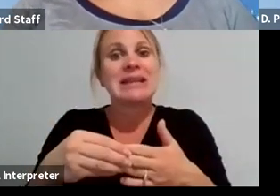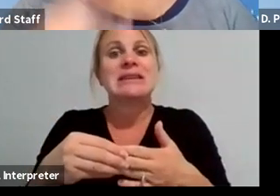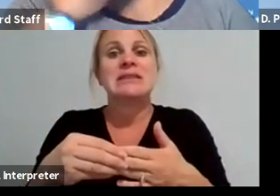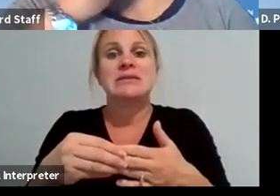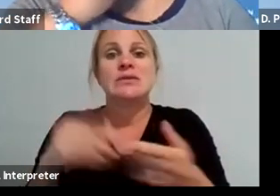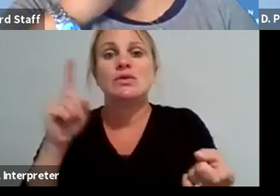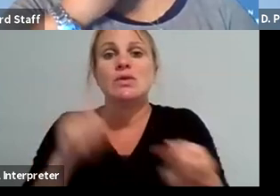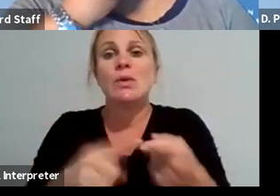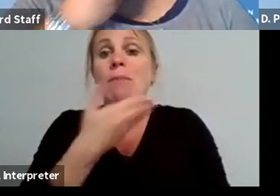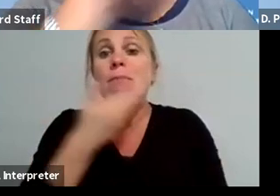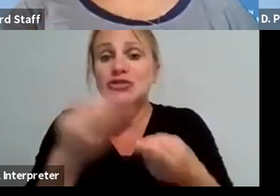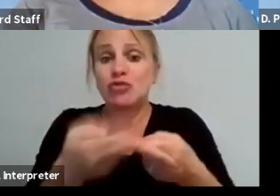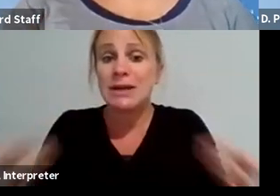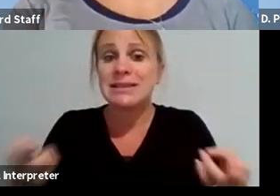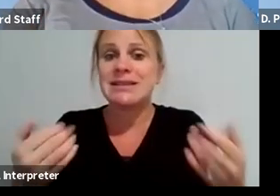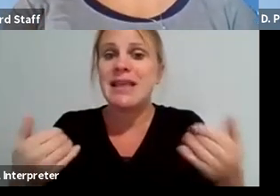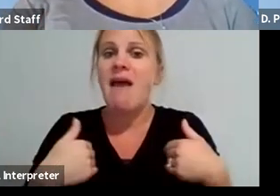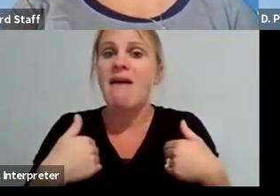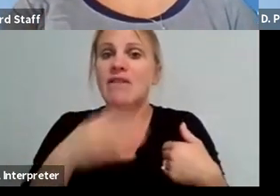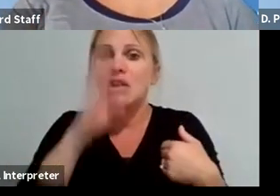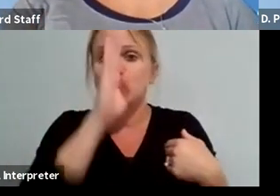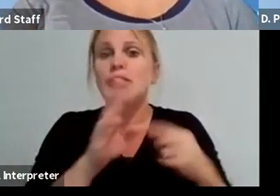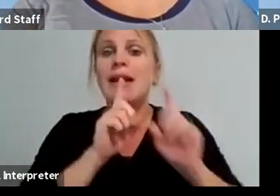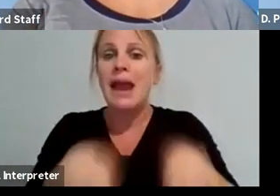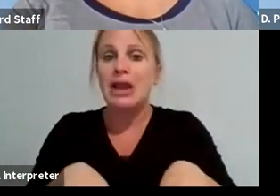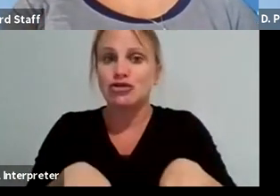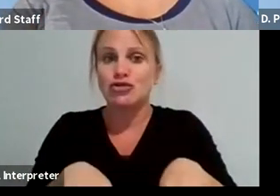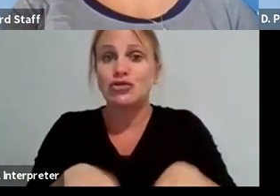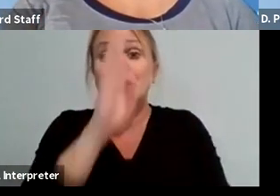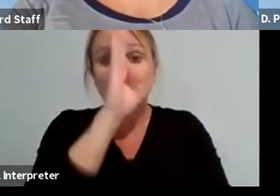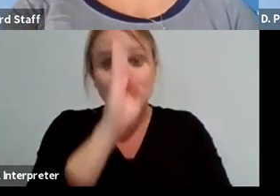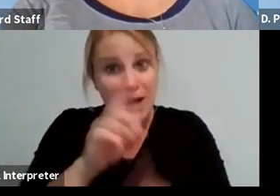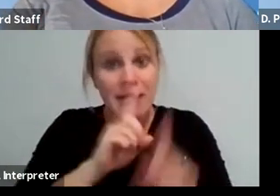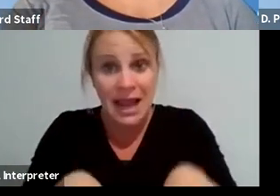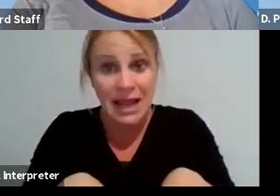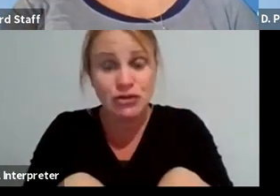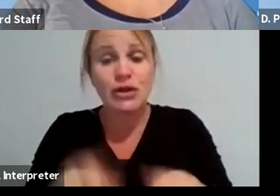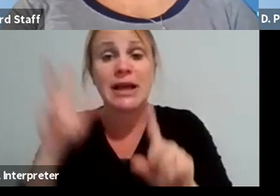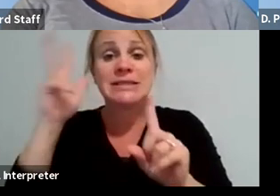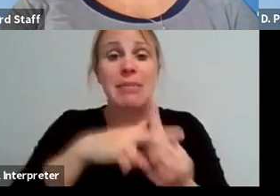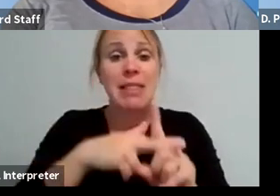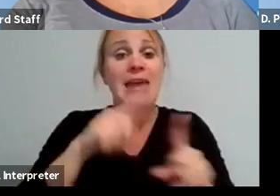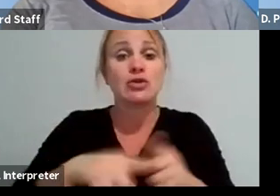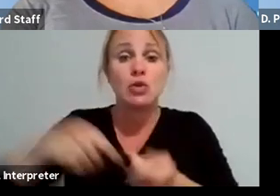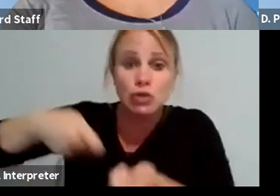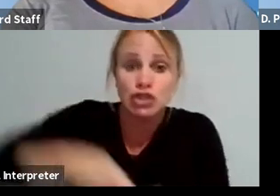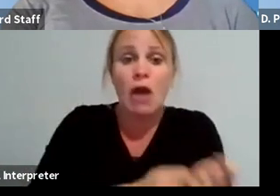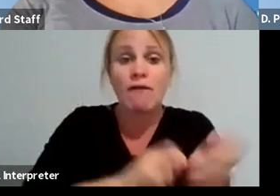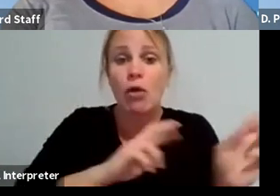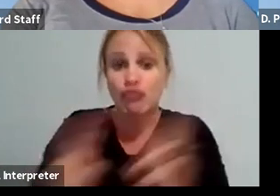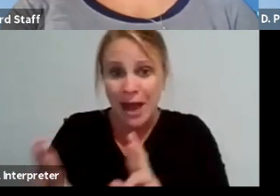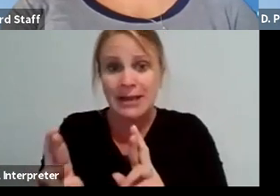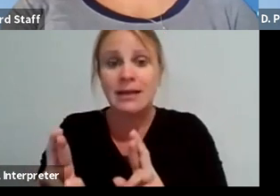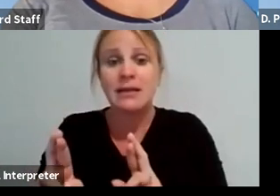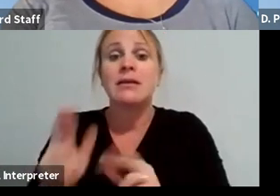resources, which gives us a straight answer, and I repeat, a straight answer, as applied to shovel-ready construction